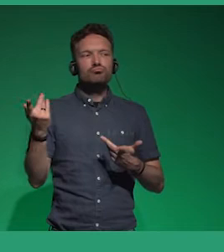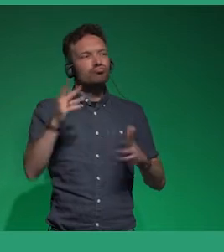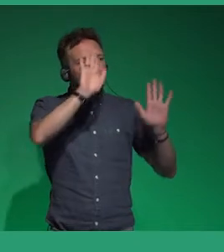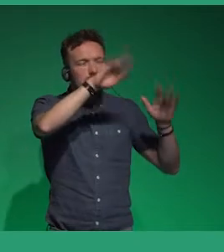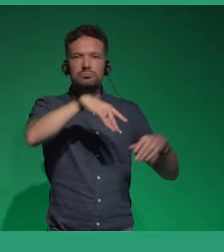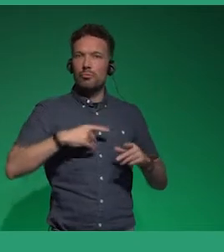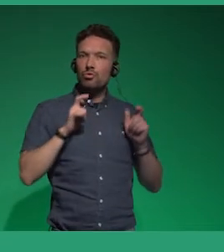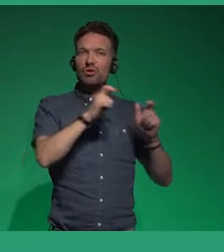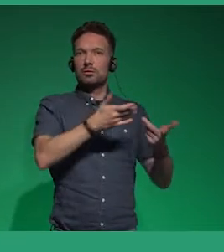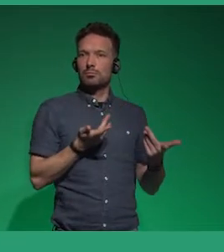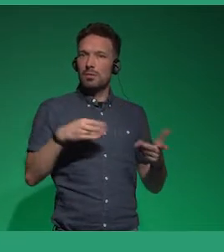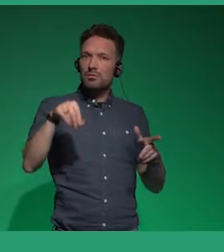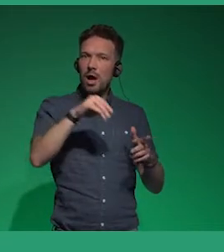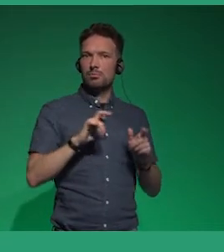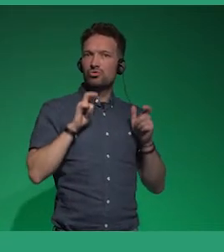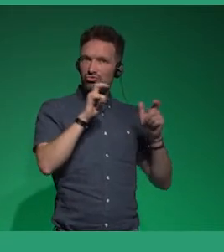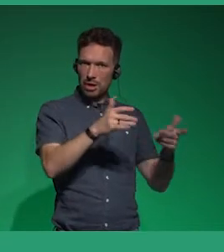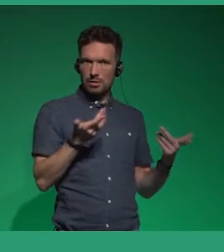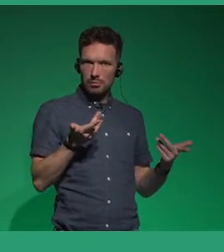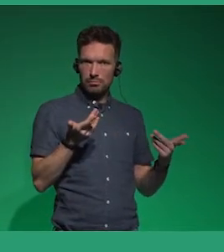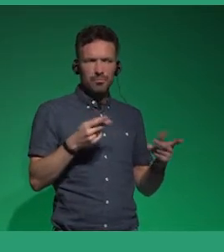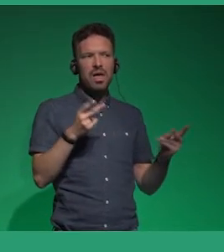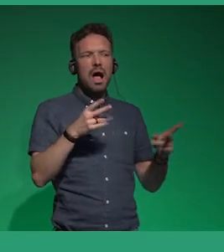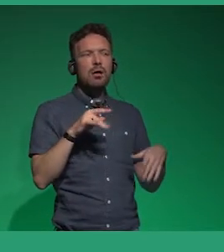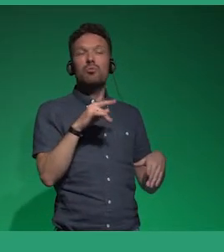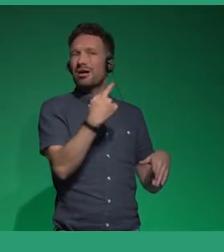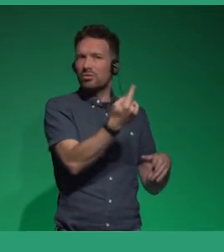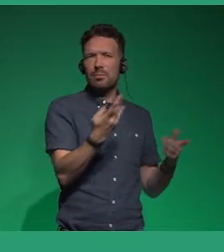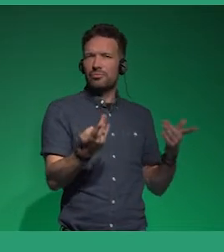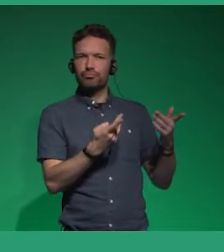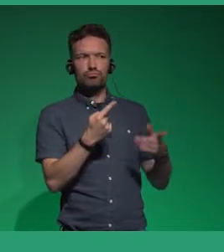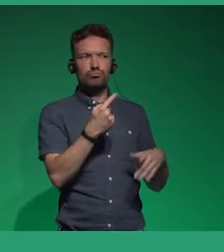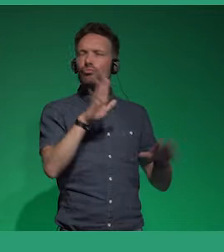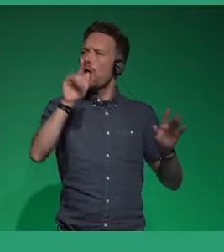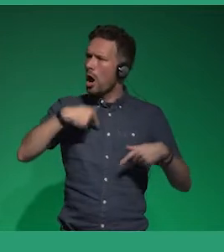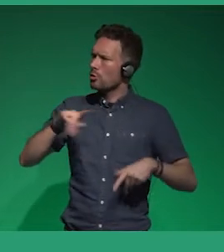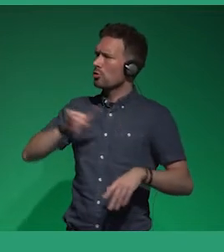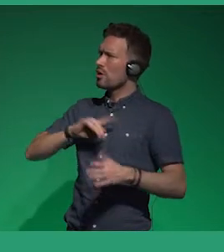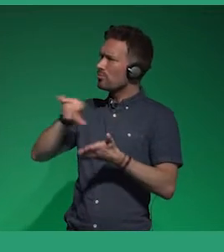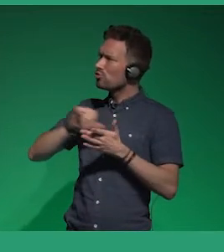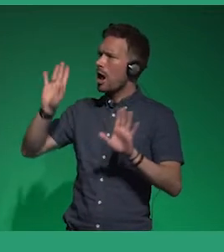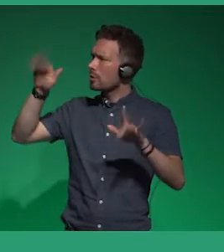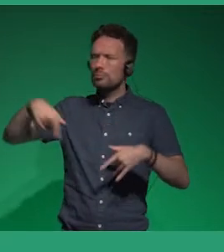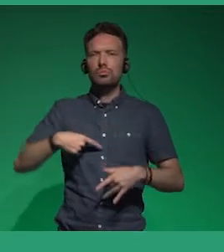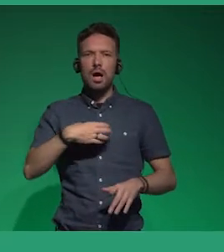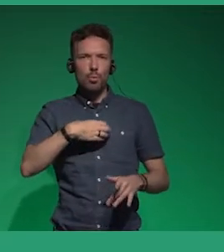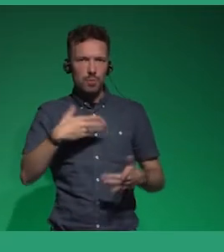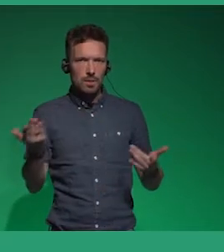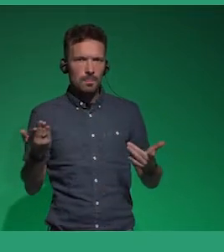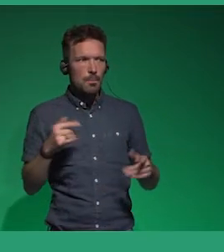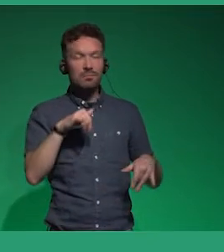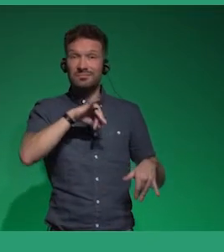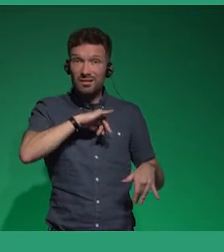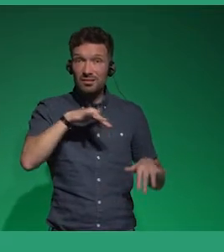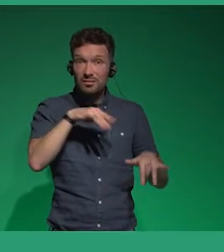to pay for the seedlings. They had a high interest in these native tree seedlings, but at